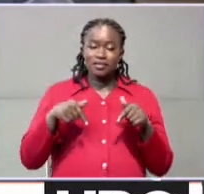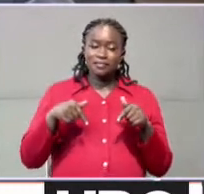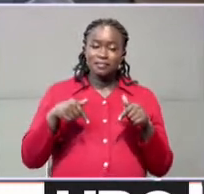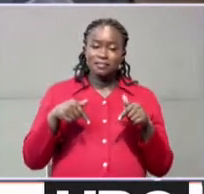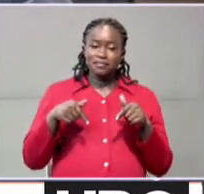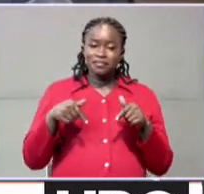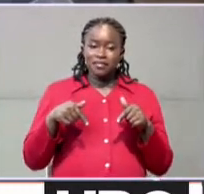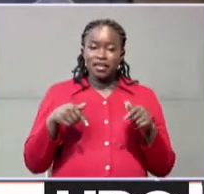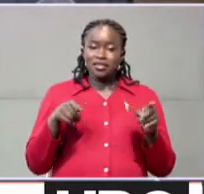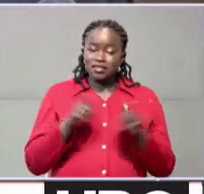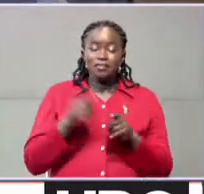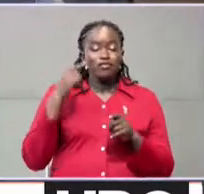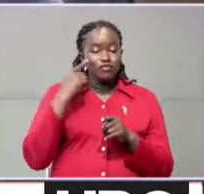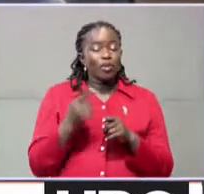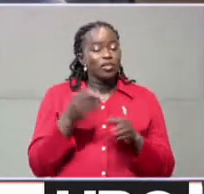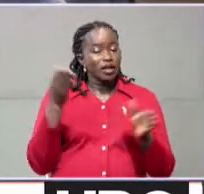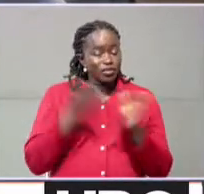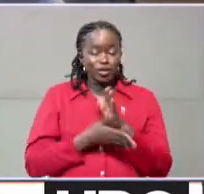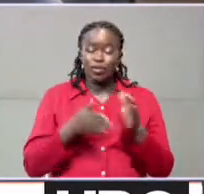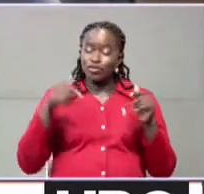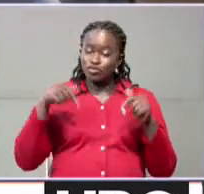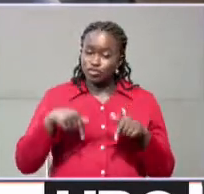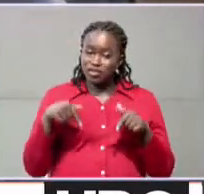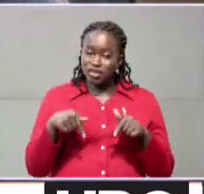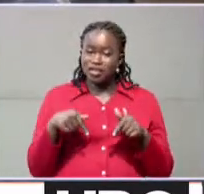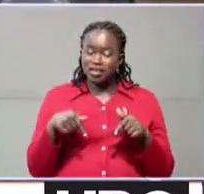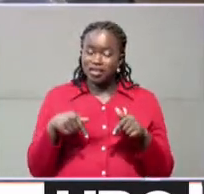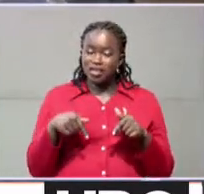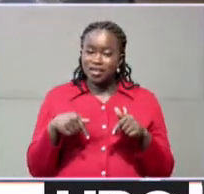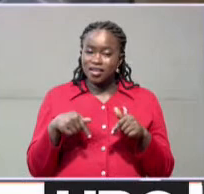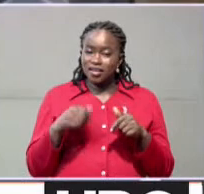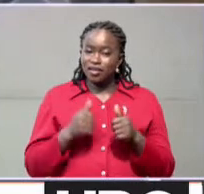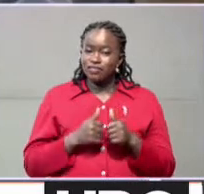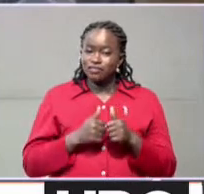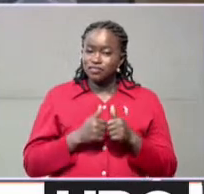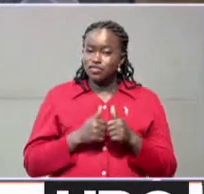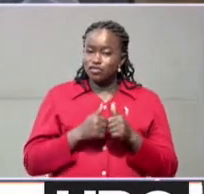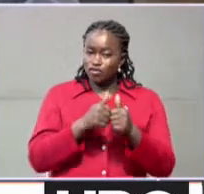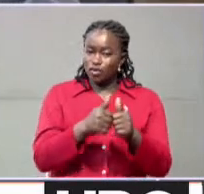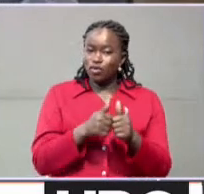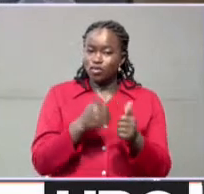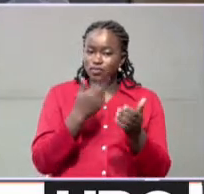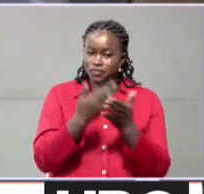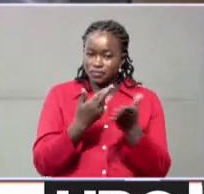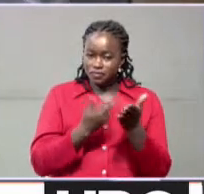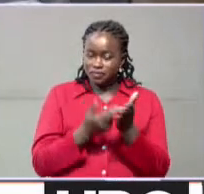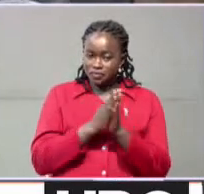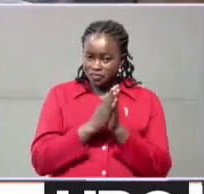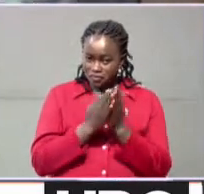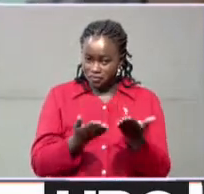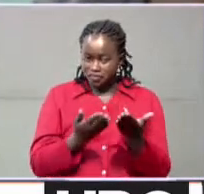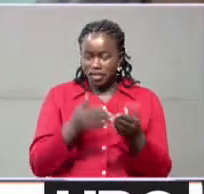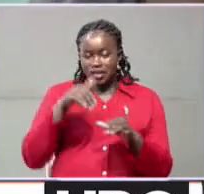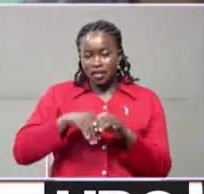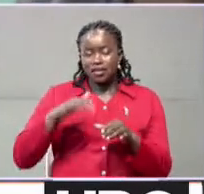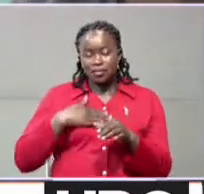and for the record today according to the rota which is in my ministry